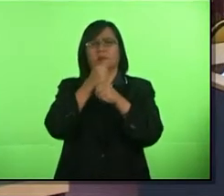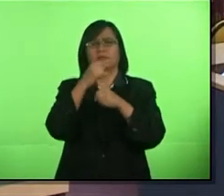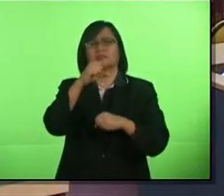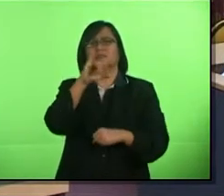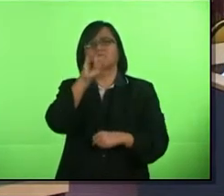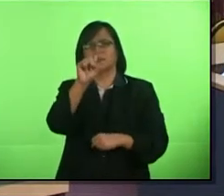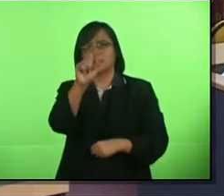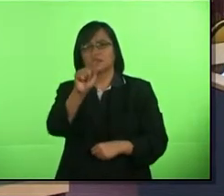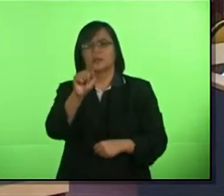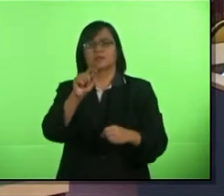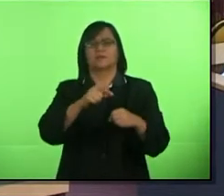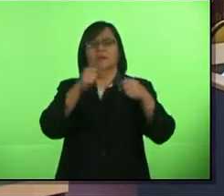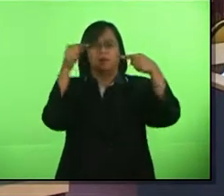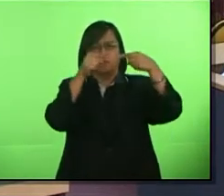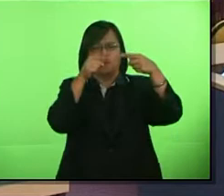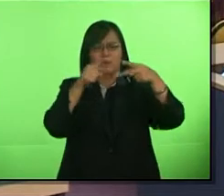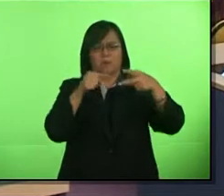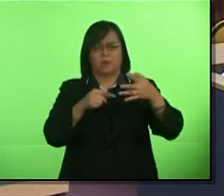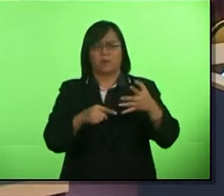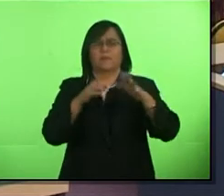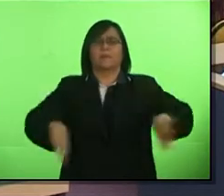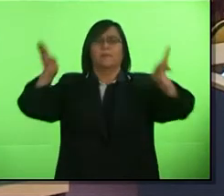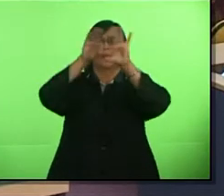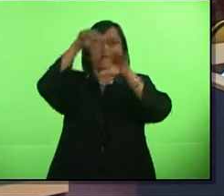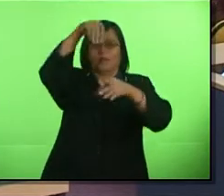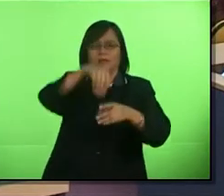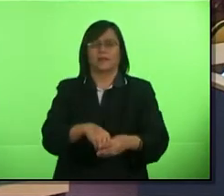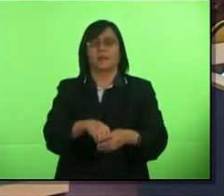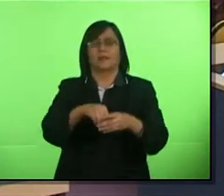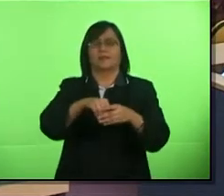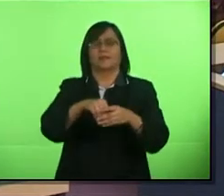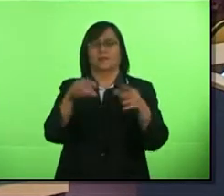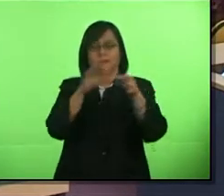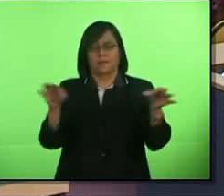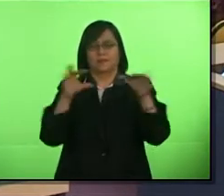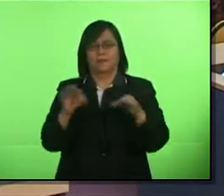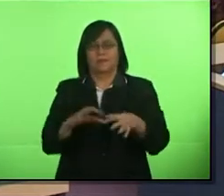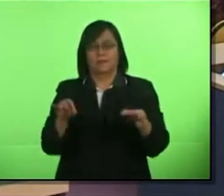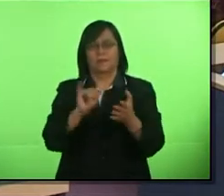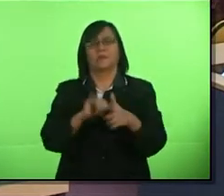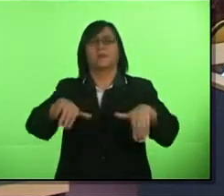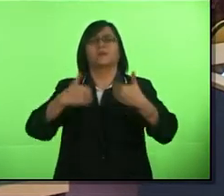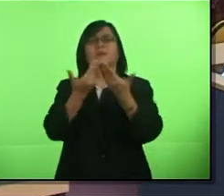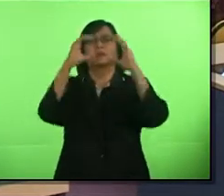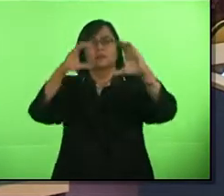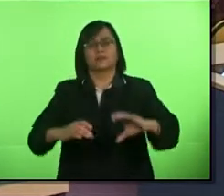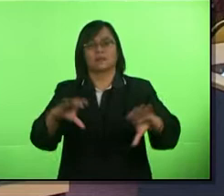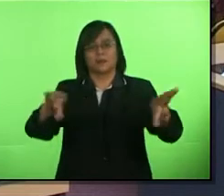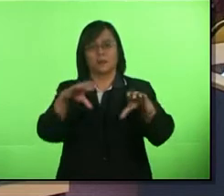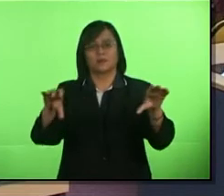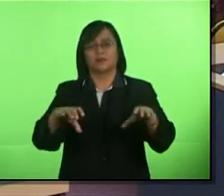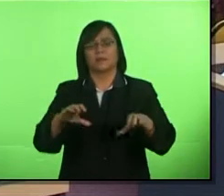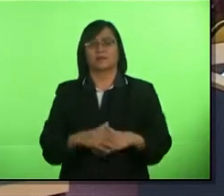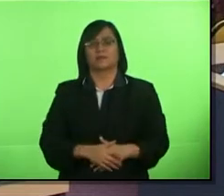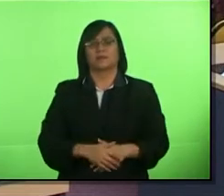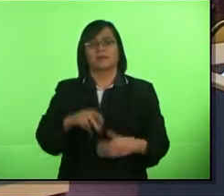here. Just giving you another word. Another word. Okay. How do you do it?